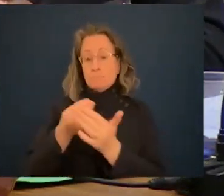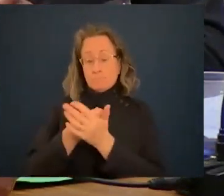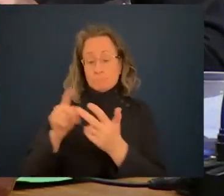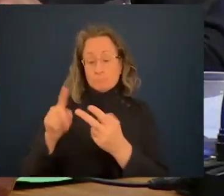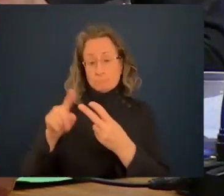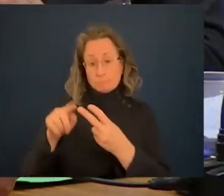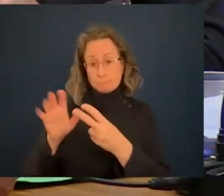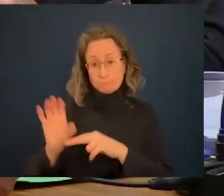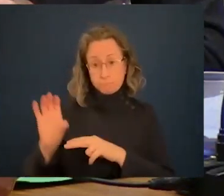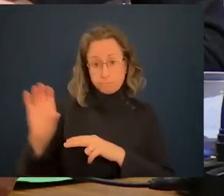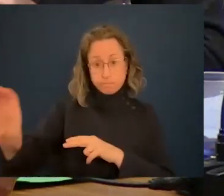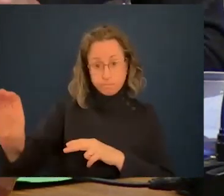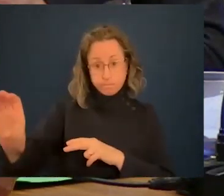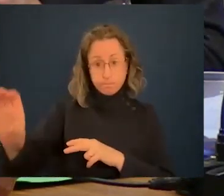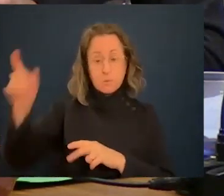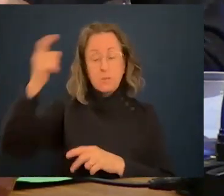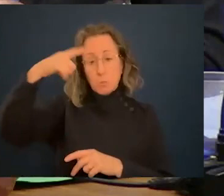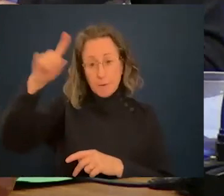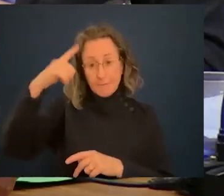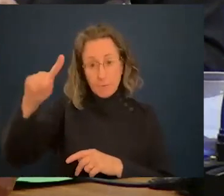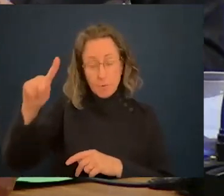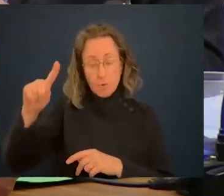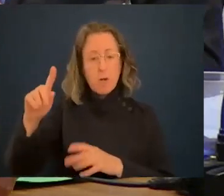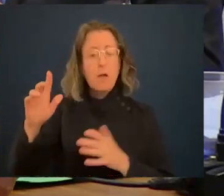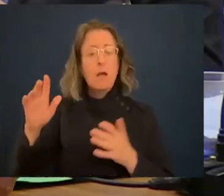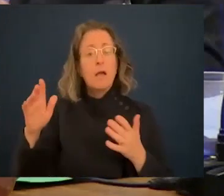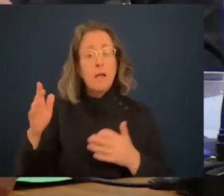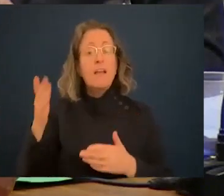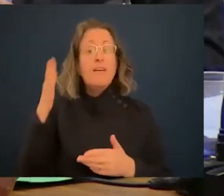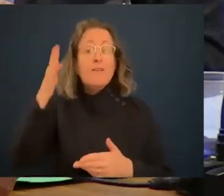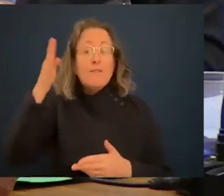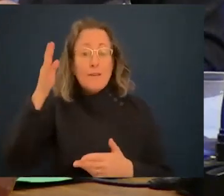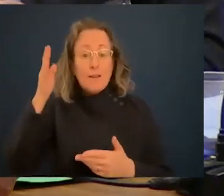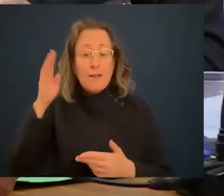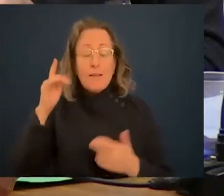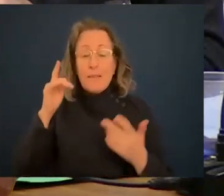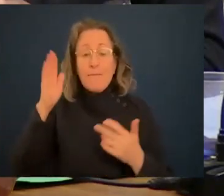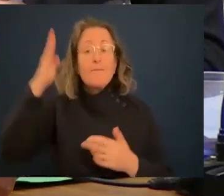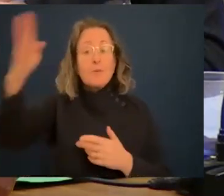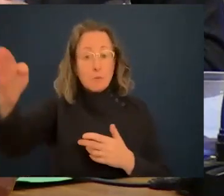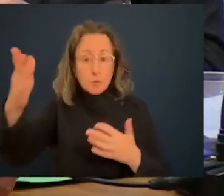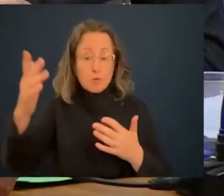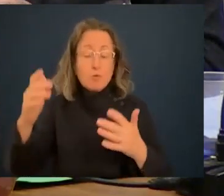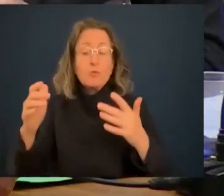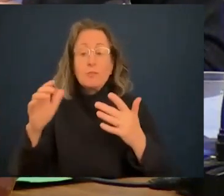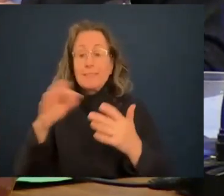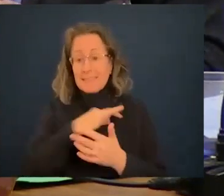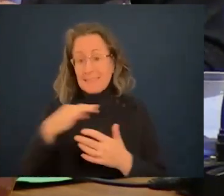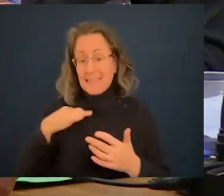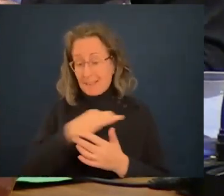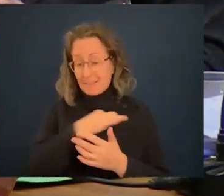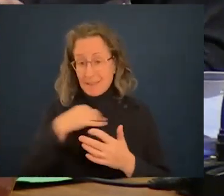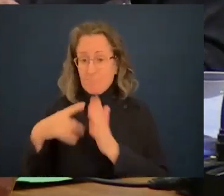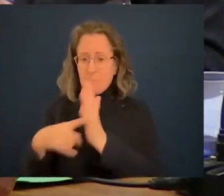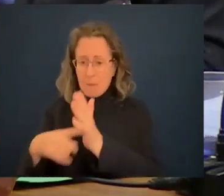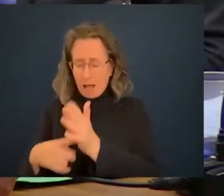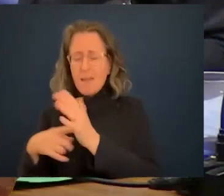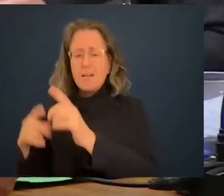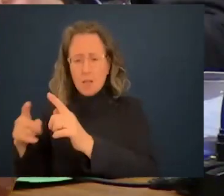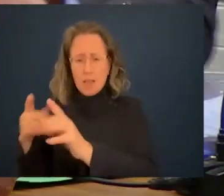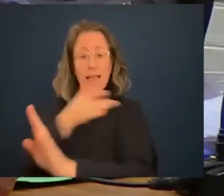viability for the one of the possible Fire EMS Staffing models that of a fully Municipal EMS